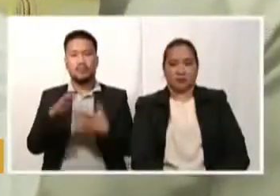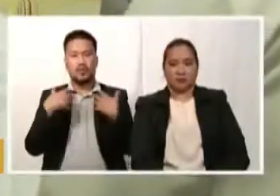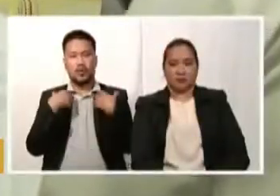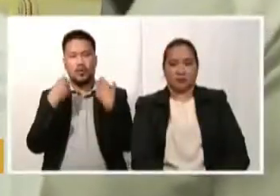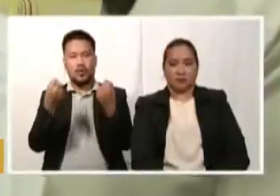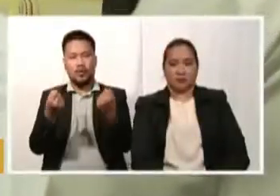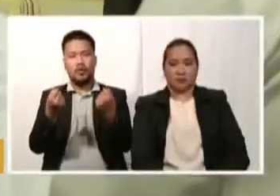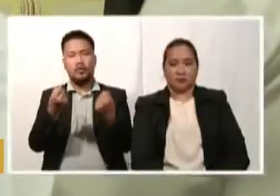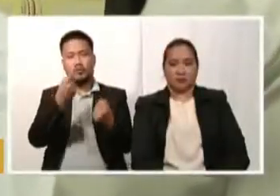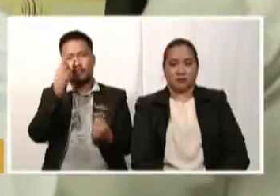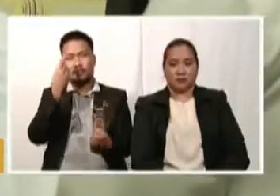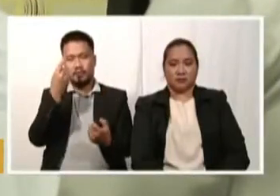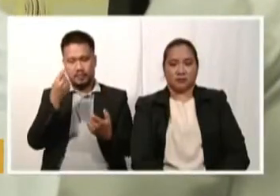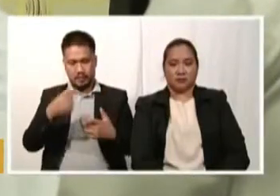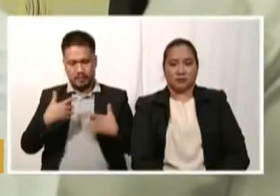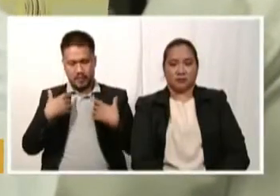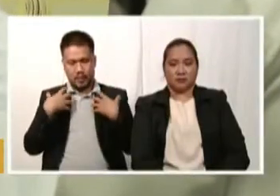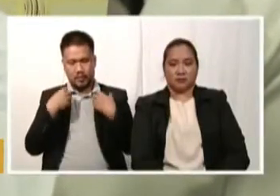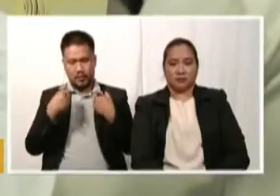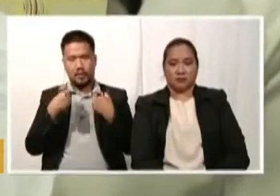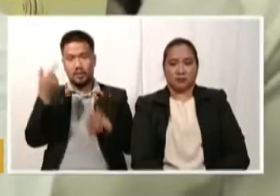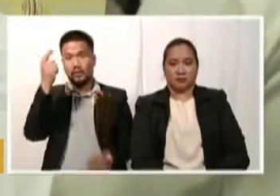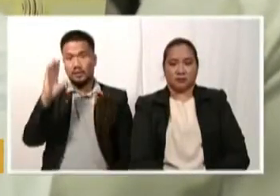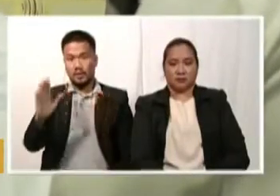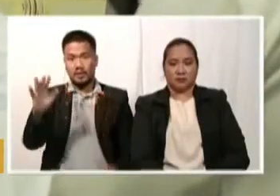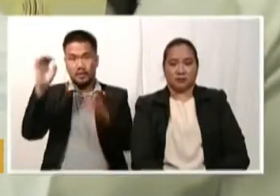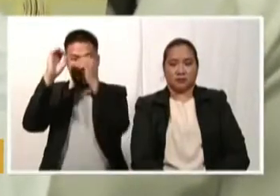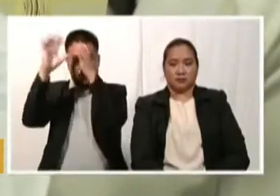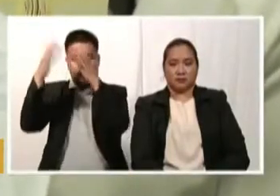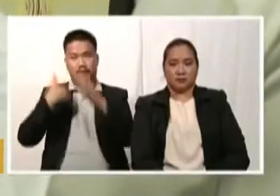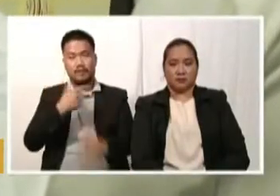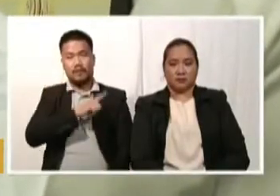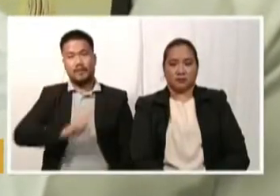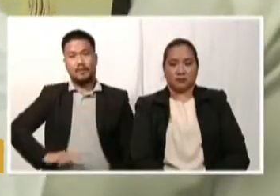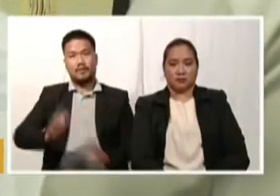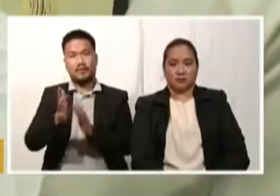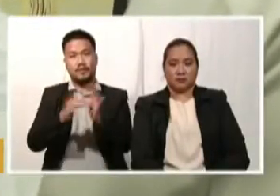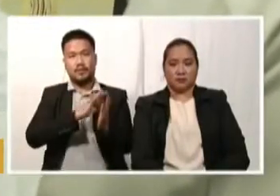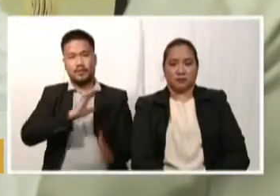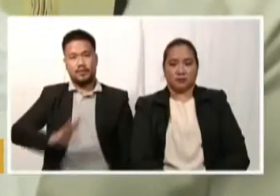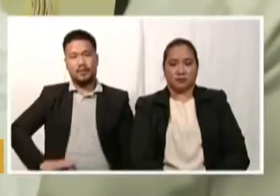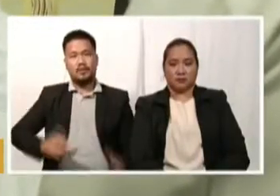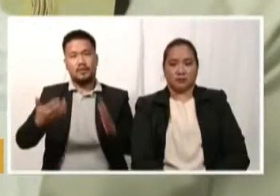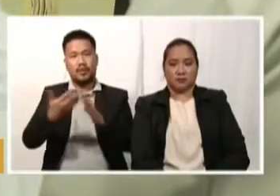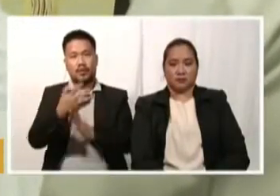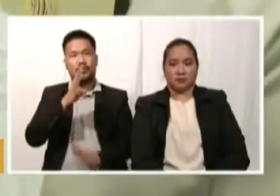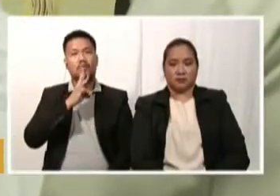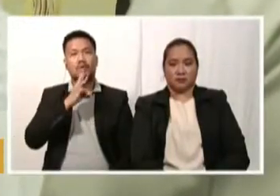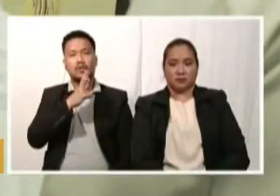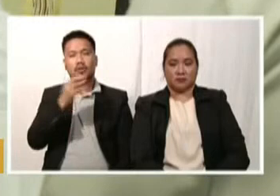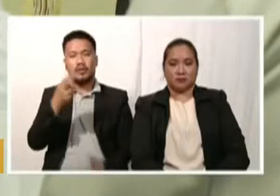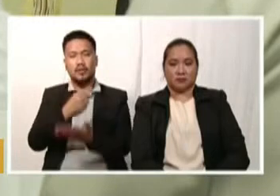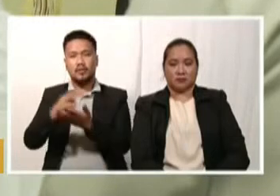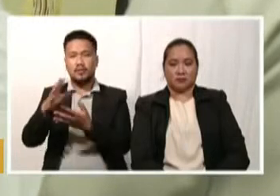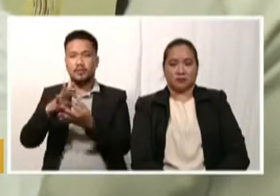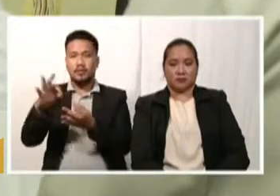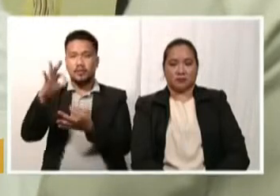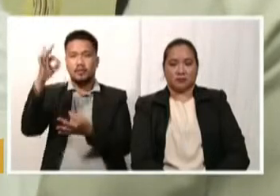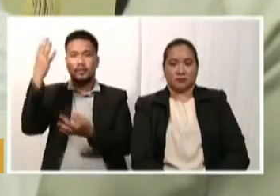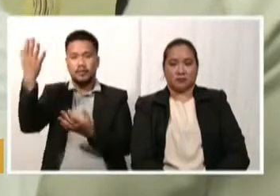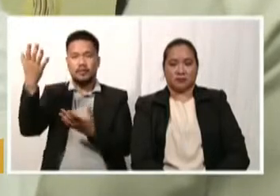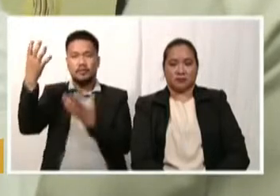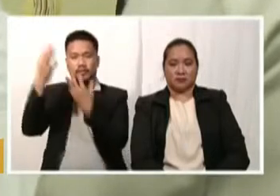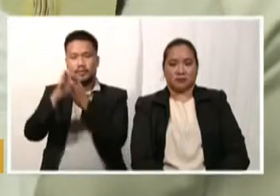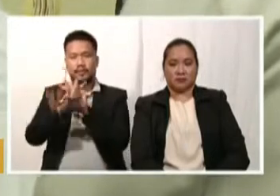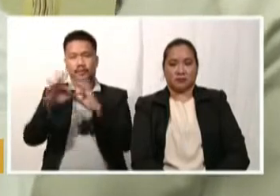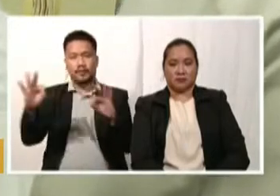All-powerful God, Father of our Lord Jesus Christ, by water and the Holy Spirit, you freed your sons